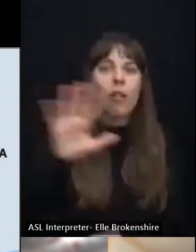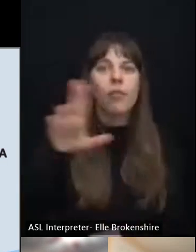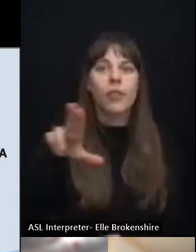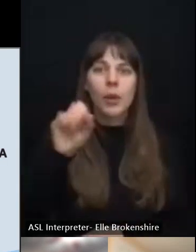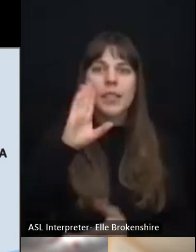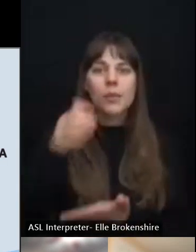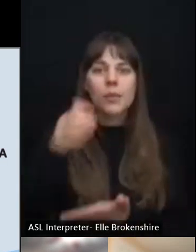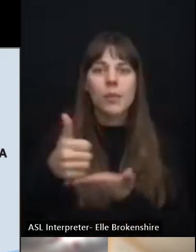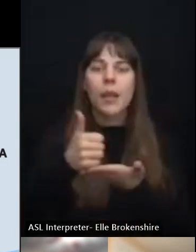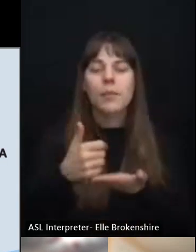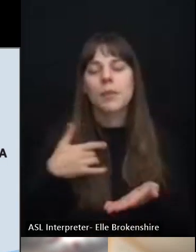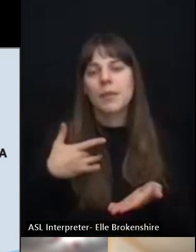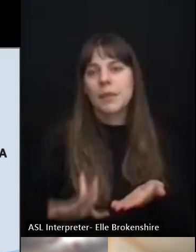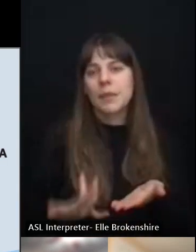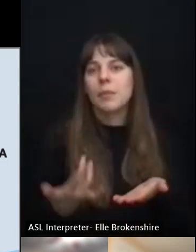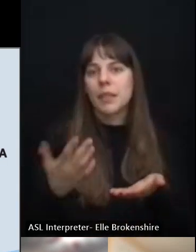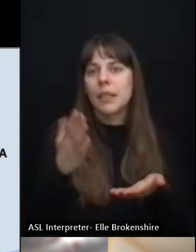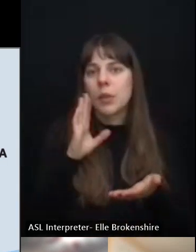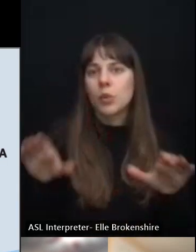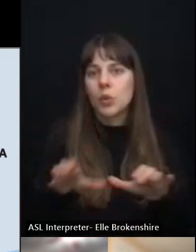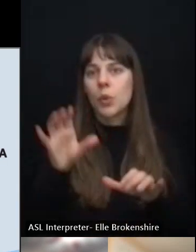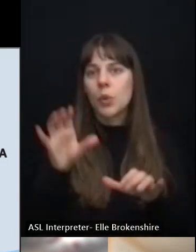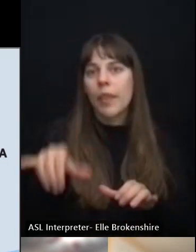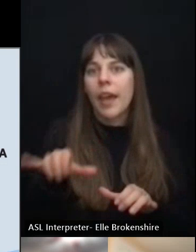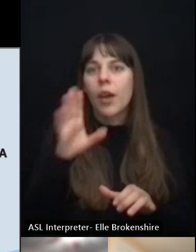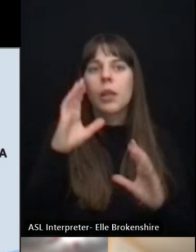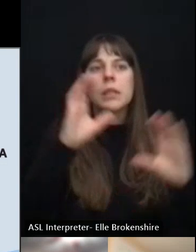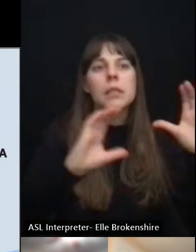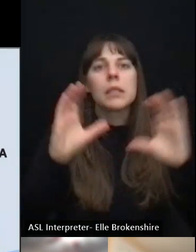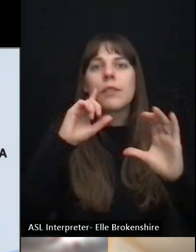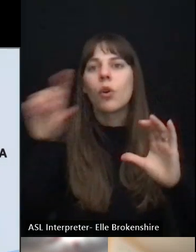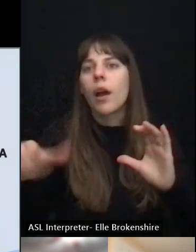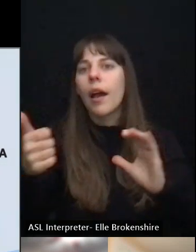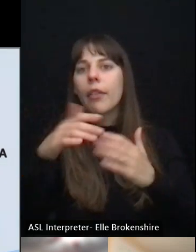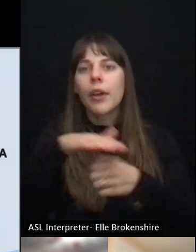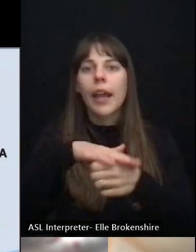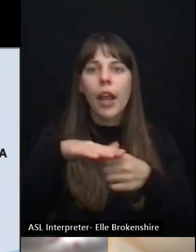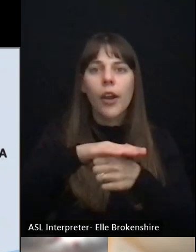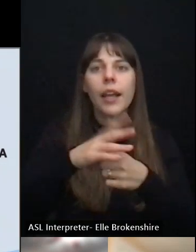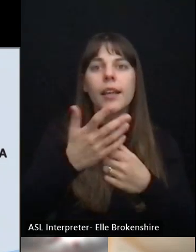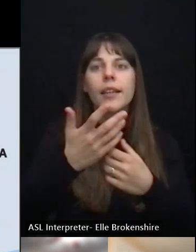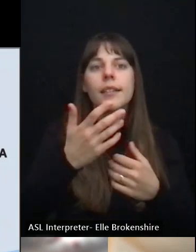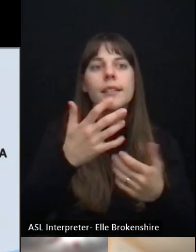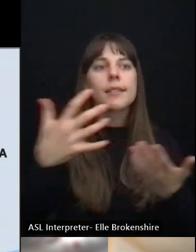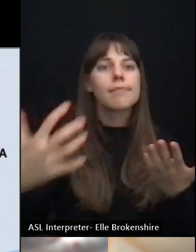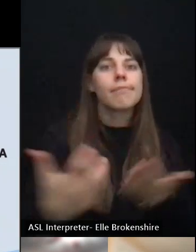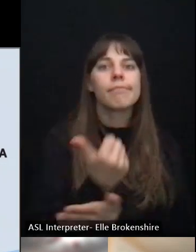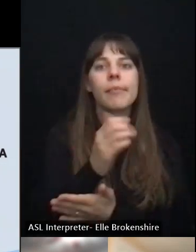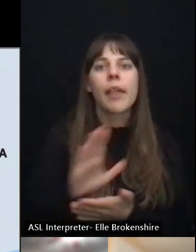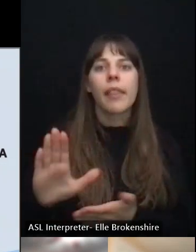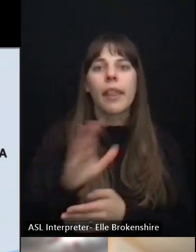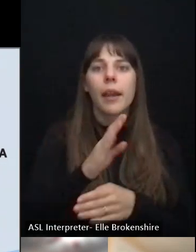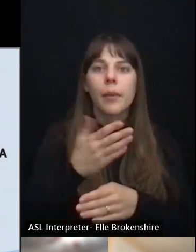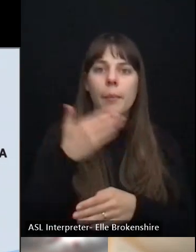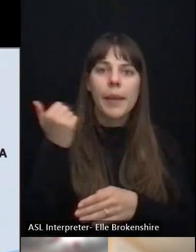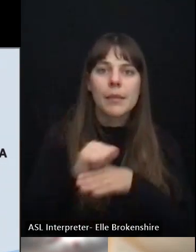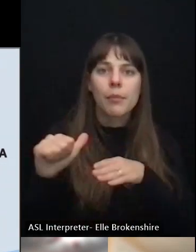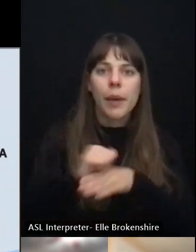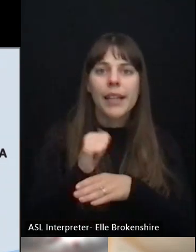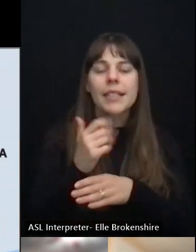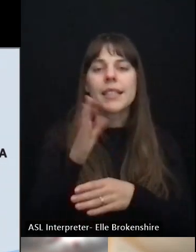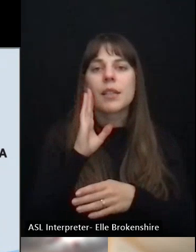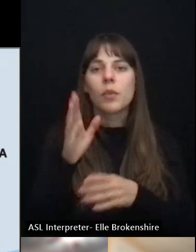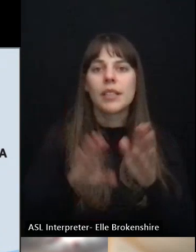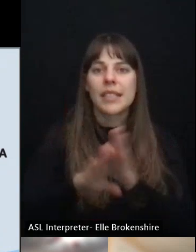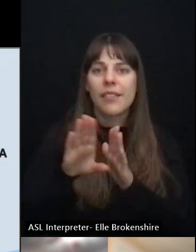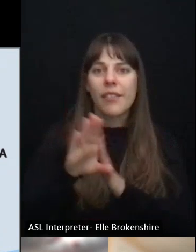what we do. So we'll find best practices and similar projects in other areas, learn from those, and then develop a scope of work. And then